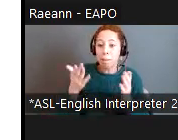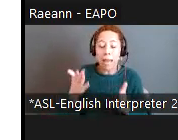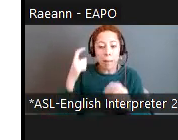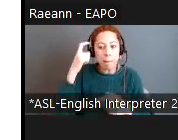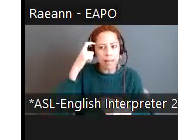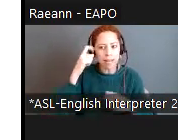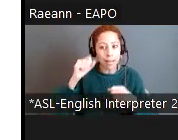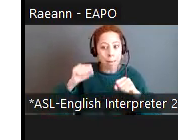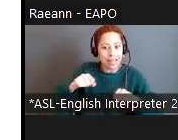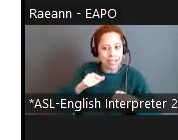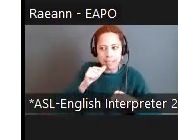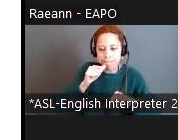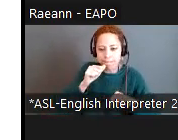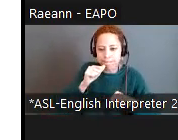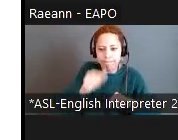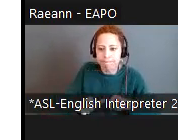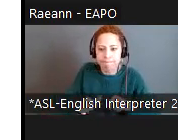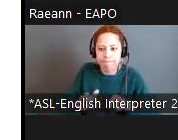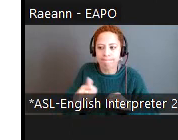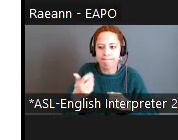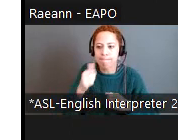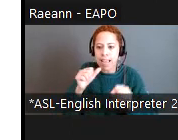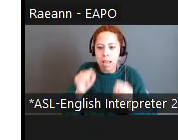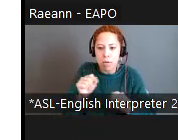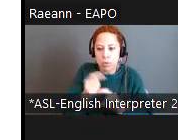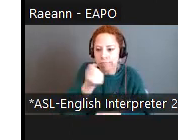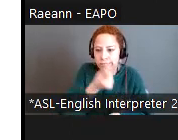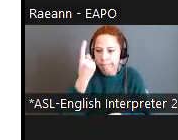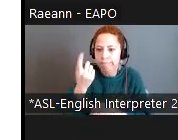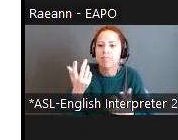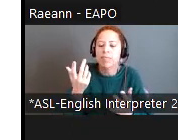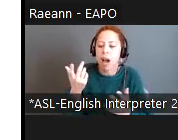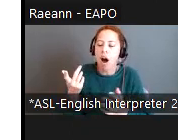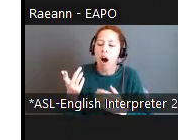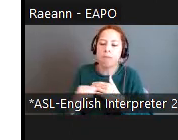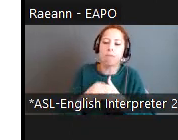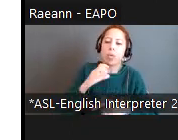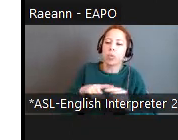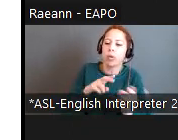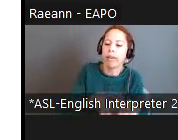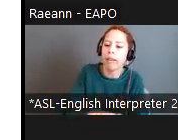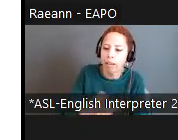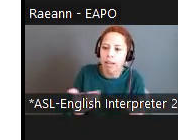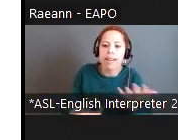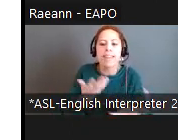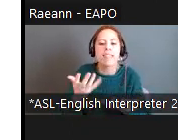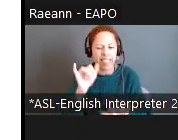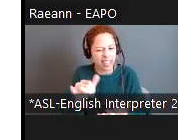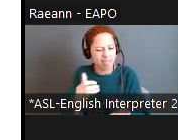they're signing. So that's why, again, I recommend speak to a lawyer or speak to somebody before you sign any documents.